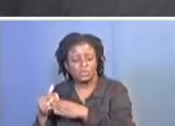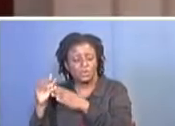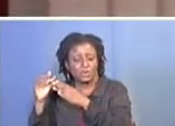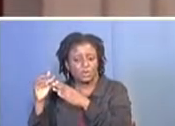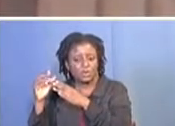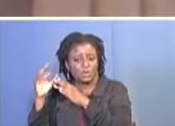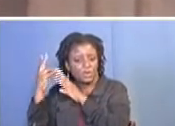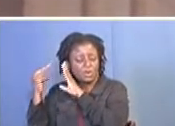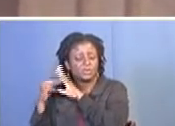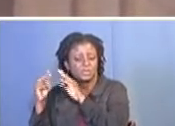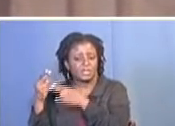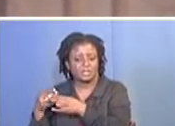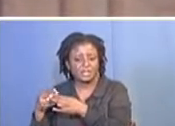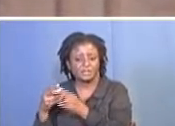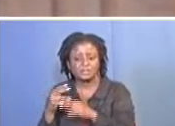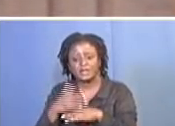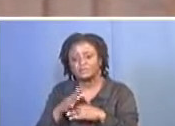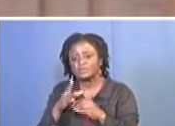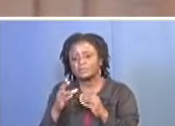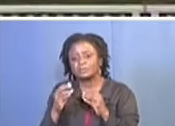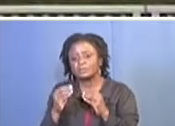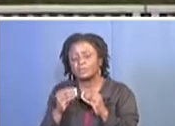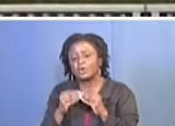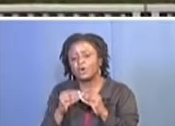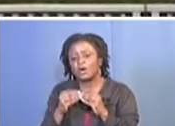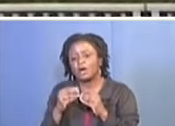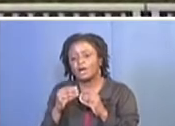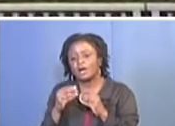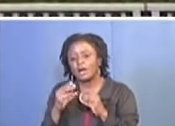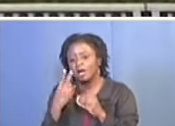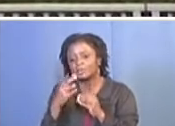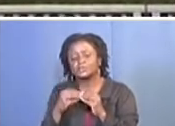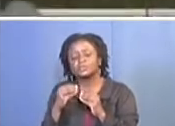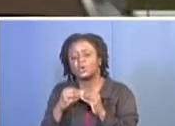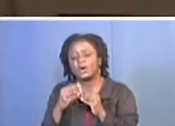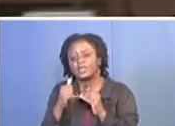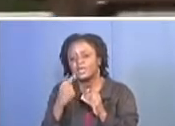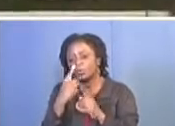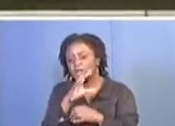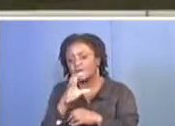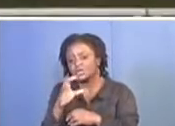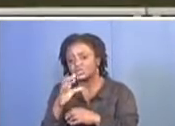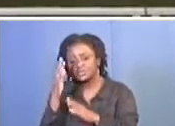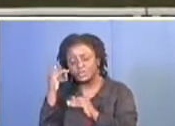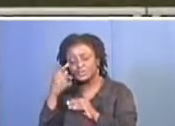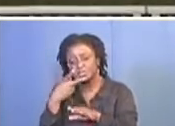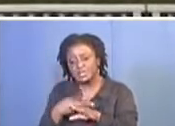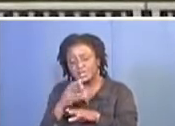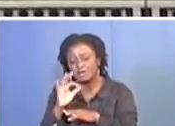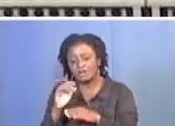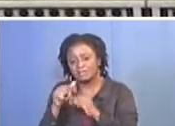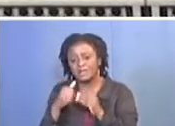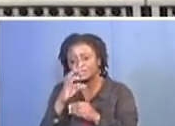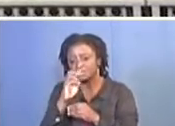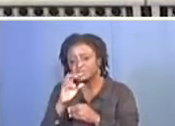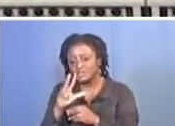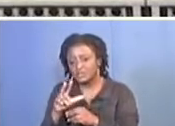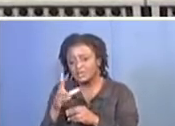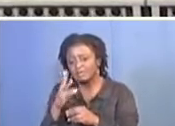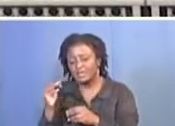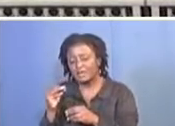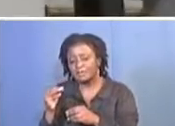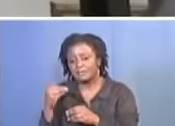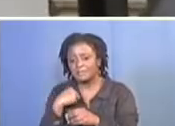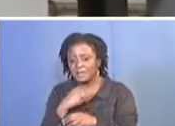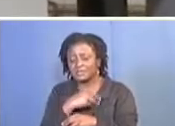control over. Of the more than 100 employees expected to be made redundant, approximately 63 of them are members of the Bahamas Hotel Catering and